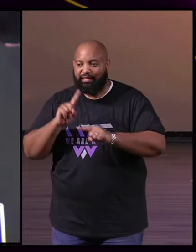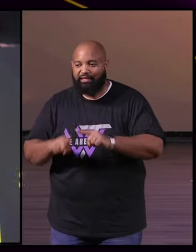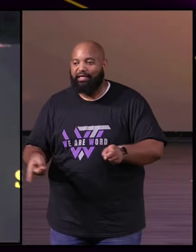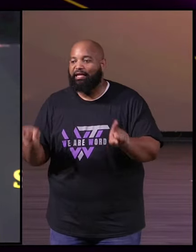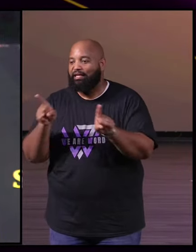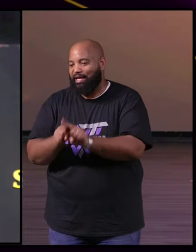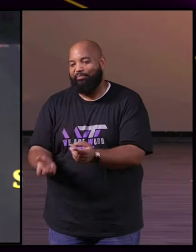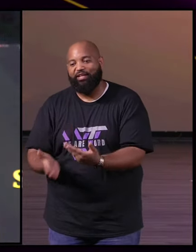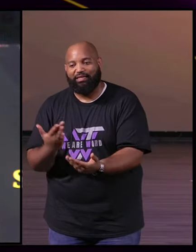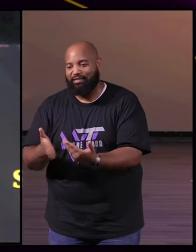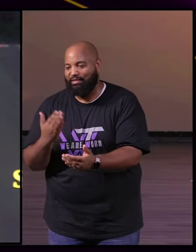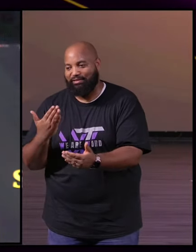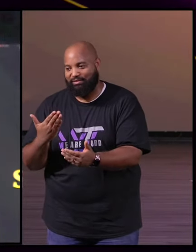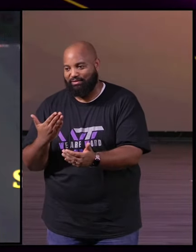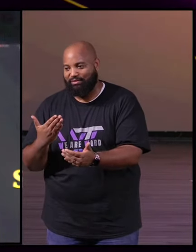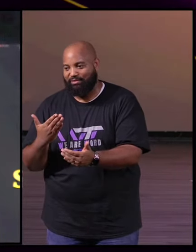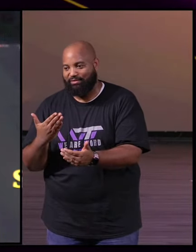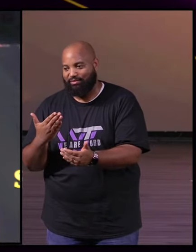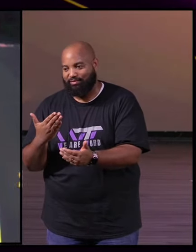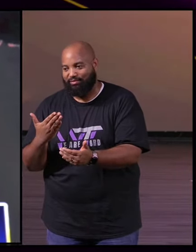easy.